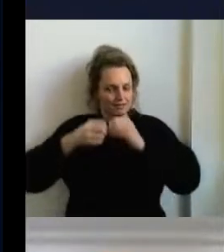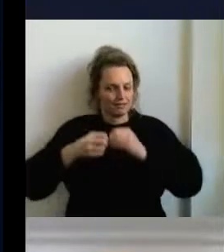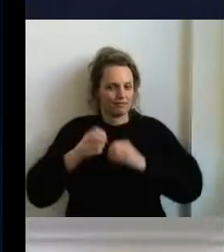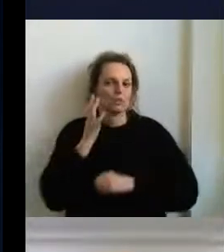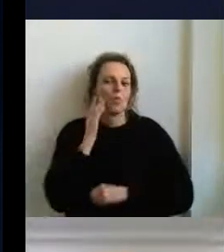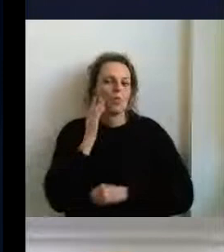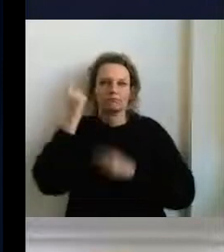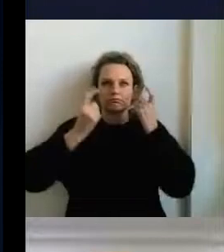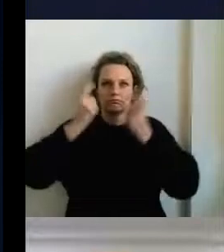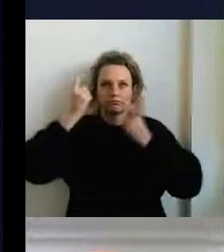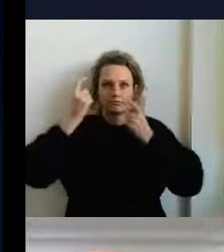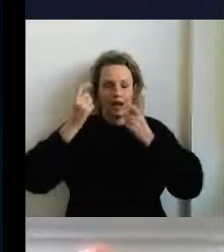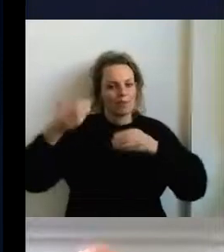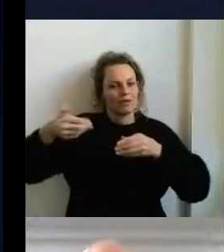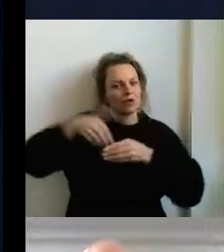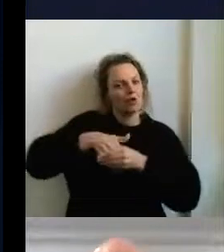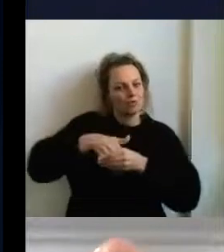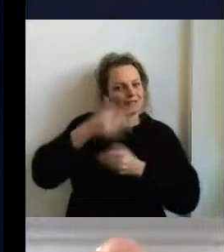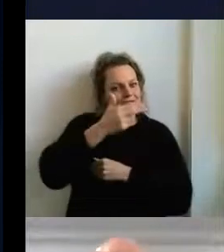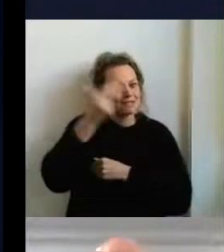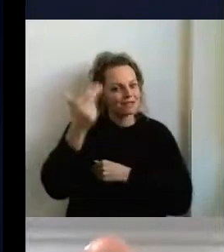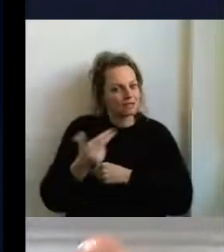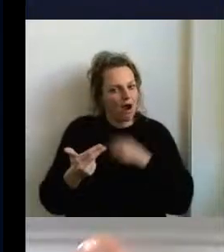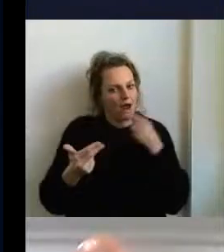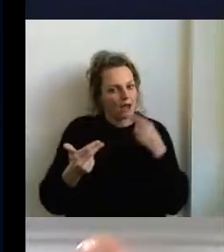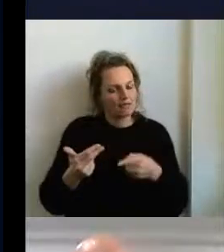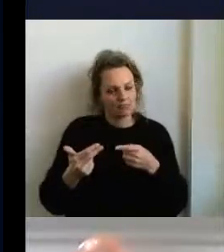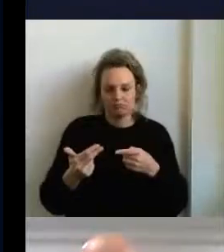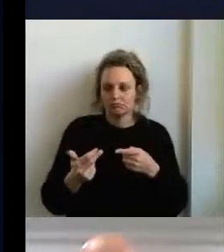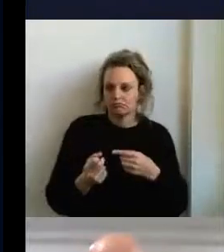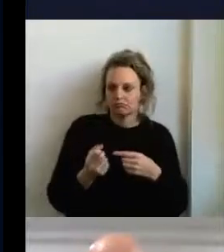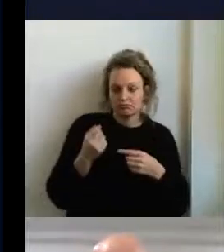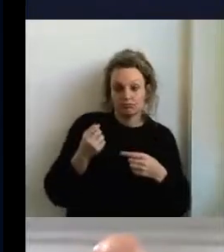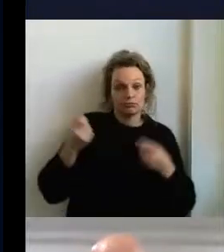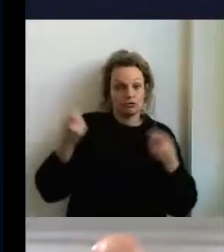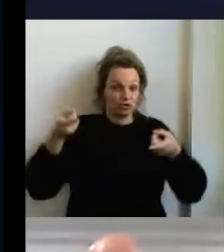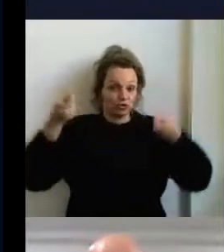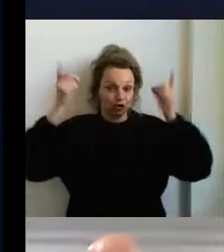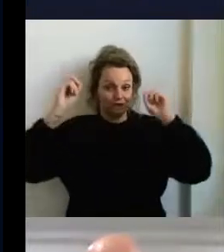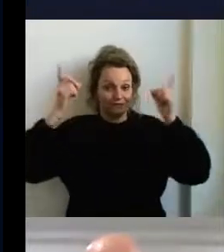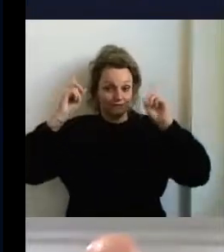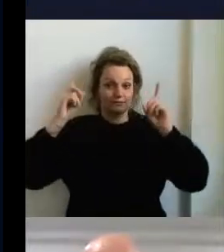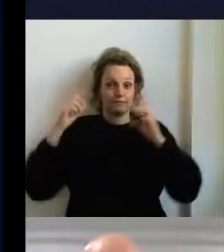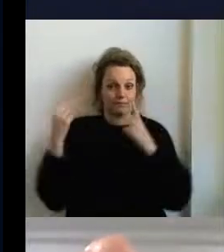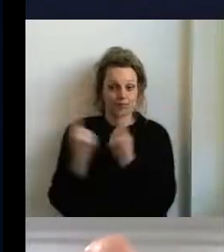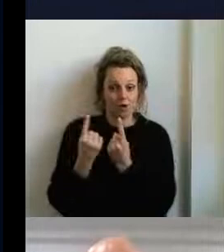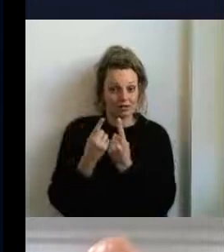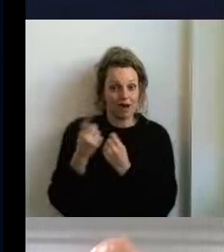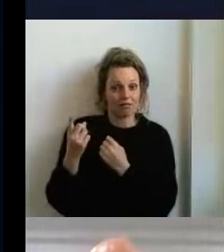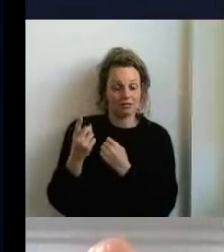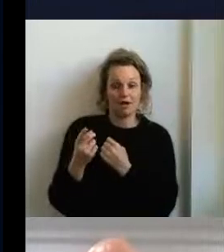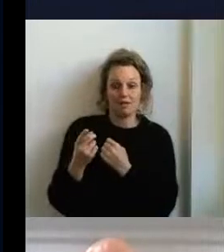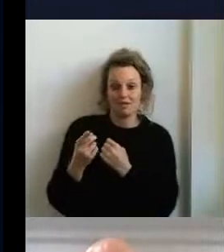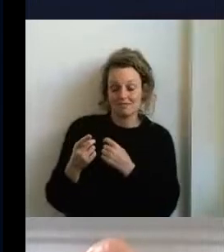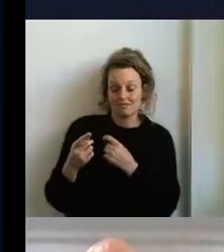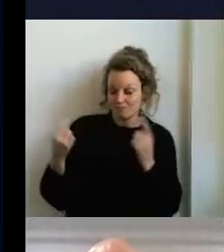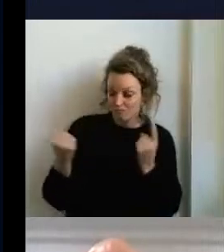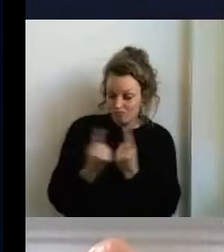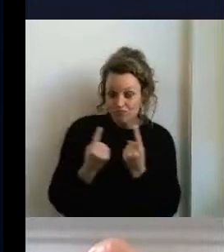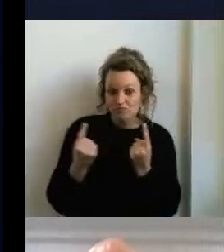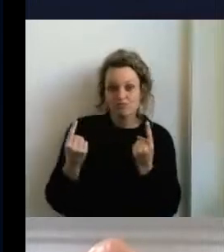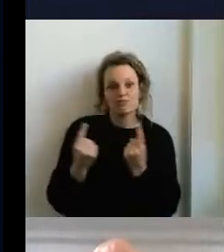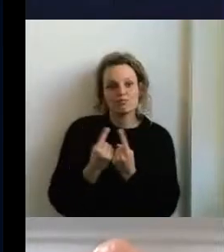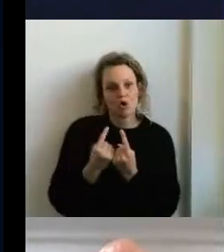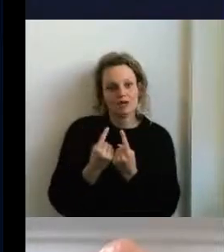design, one of the things that our Chief Product Officer, Panos Panay, says is that products are